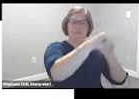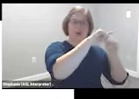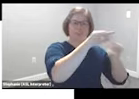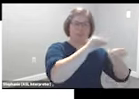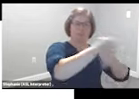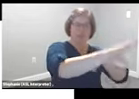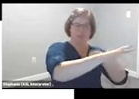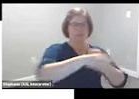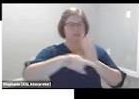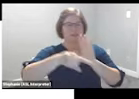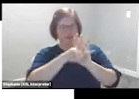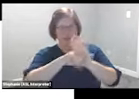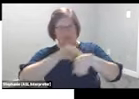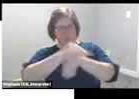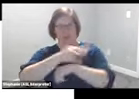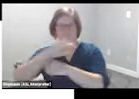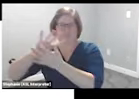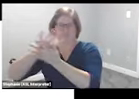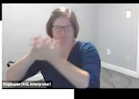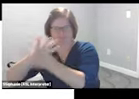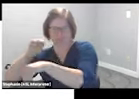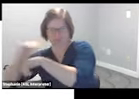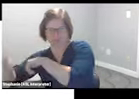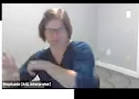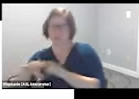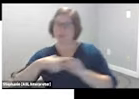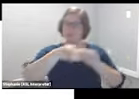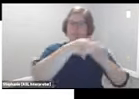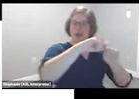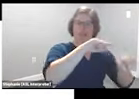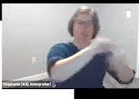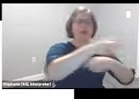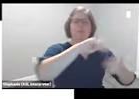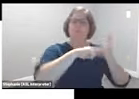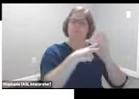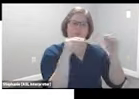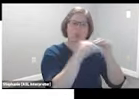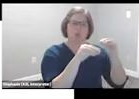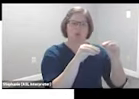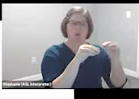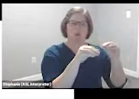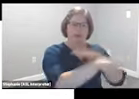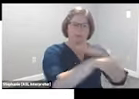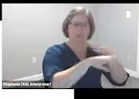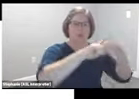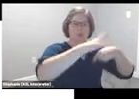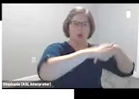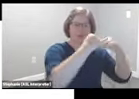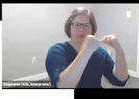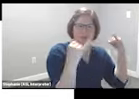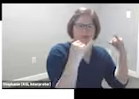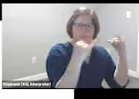some positives. There's access to more online content. There's greater opportunity to virtually network through conferences like this one.